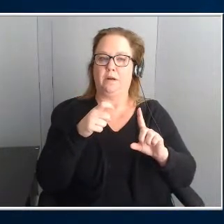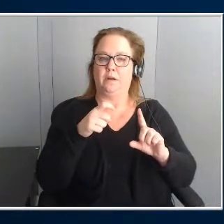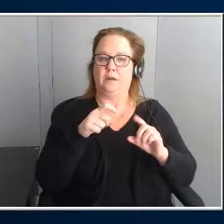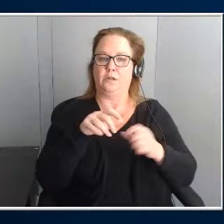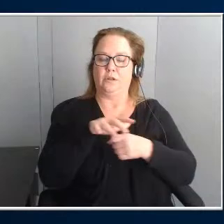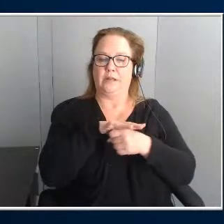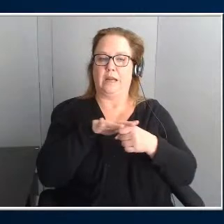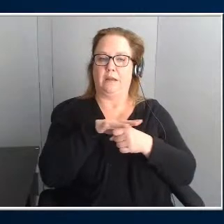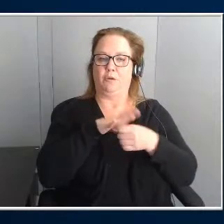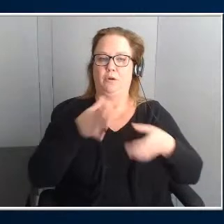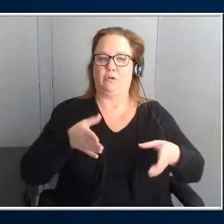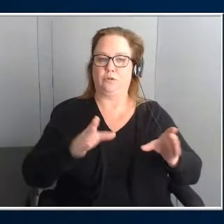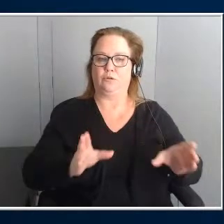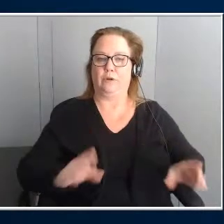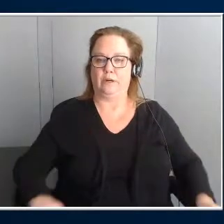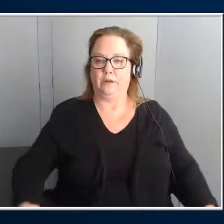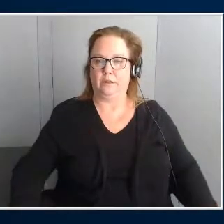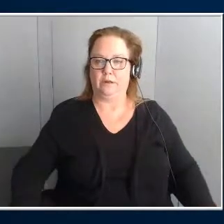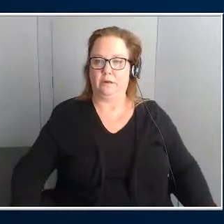or street?